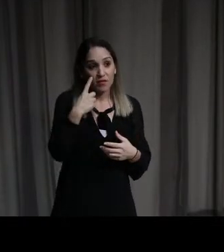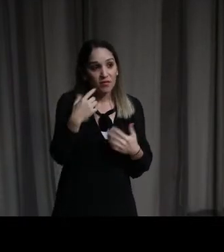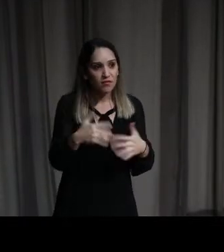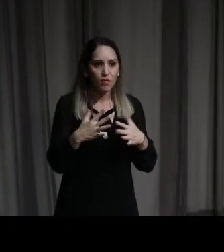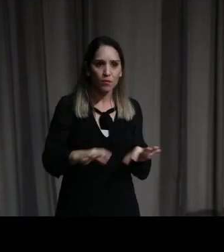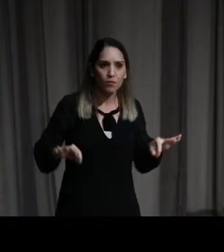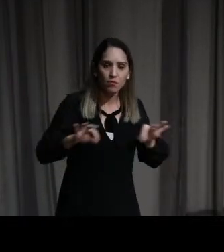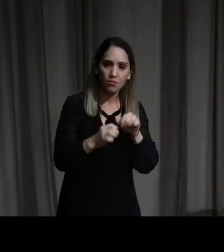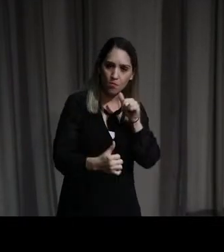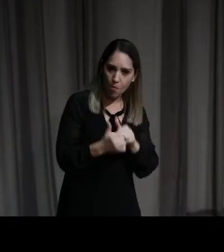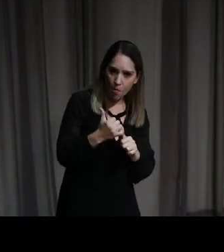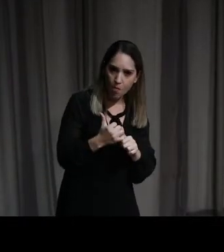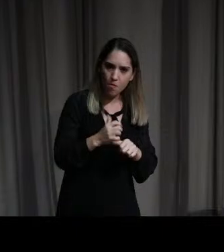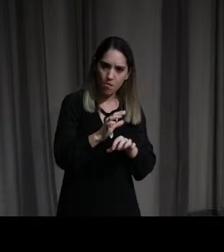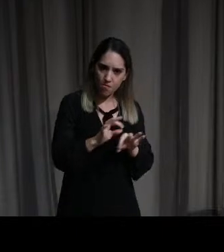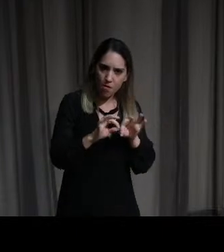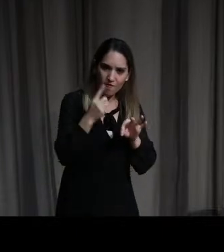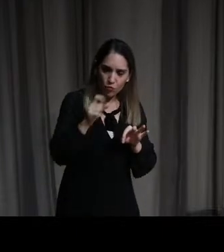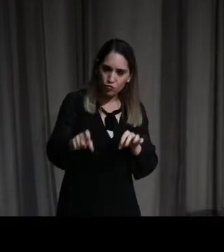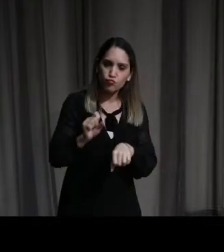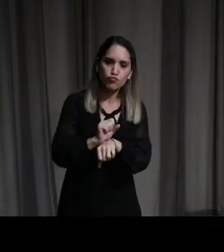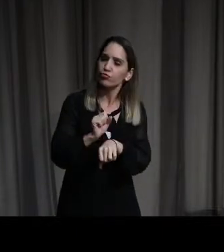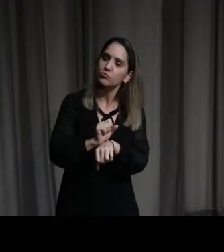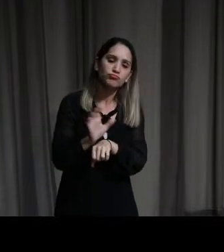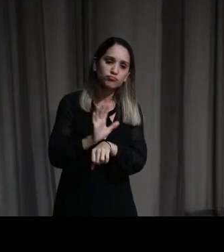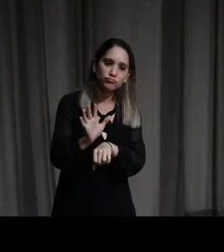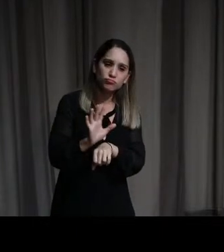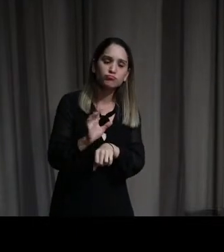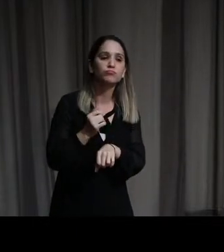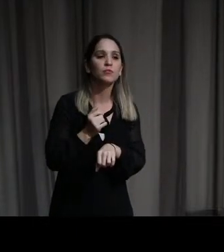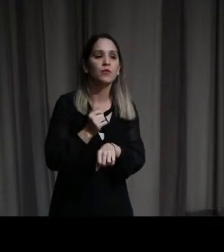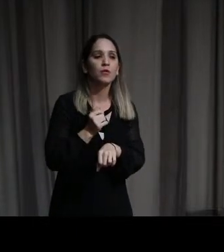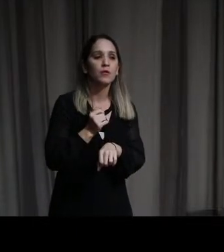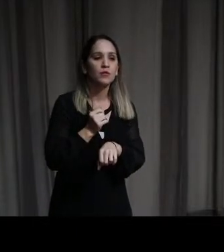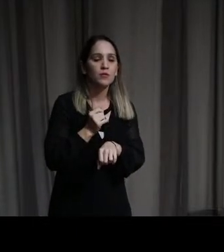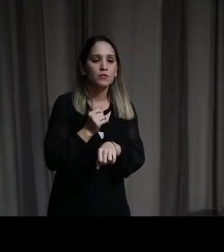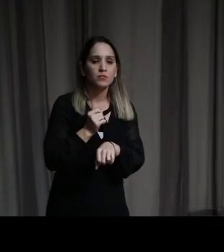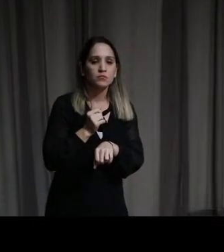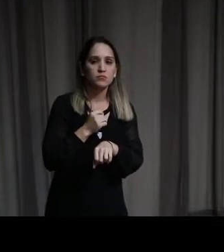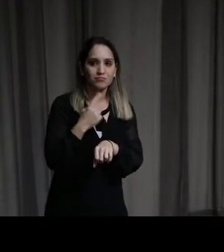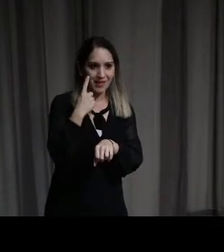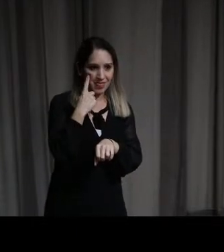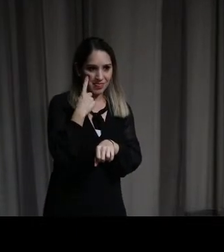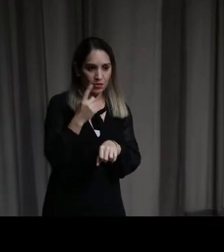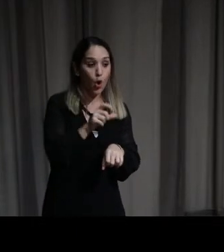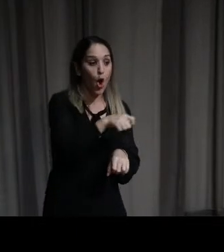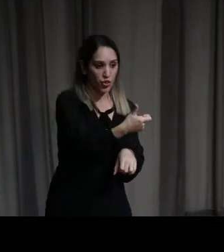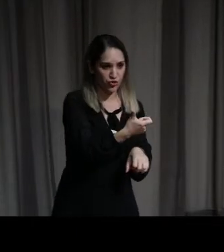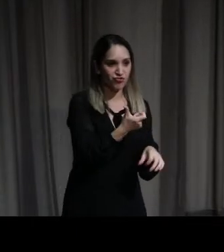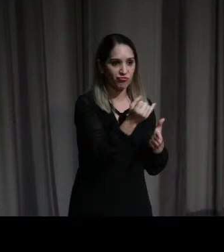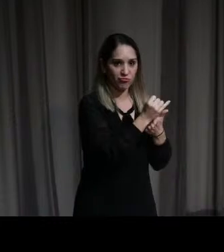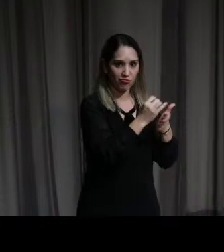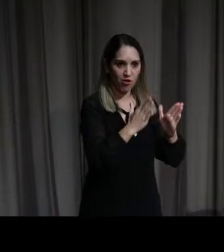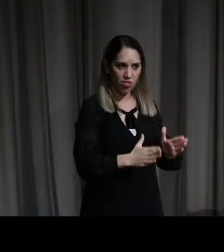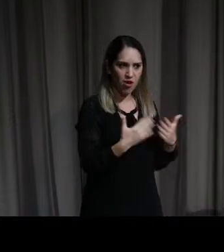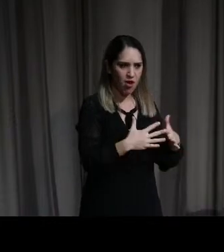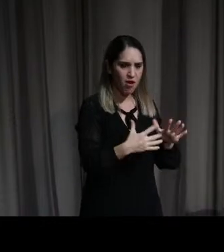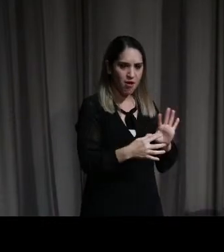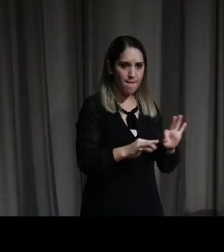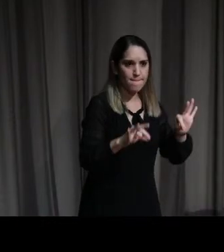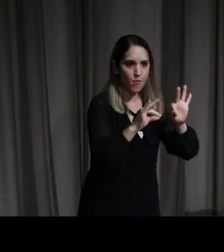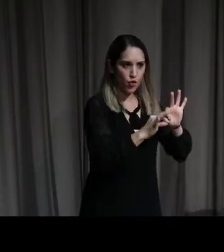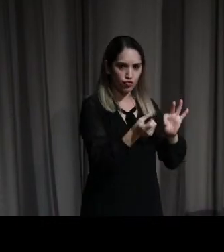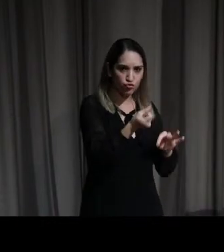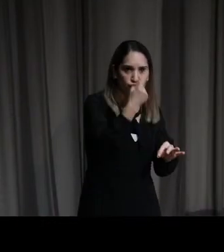most significant part of his work. It's not like Wilfredo Lam, where it's very important to understand Yoruba